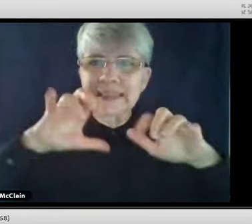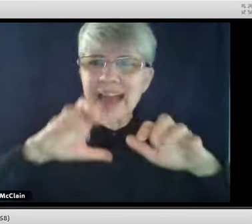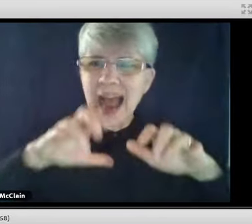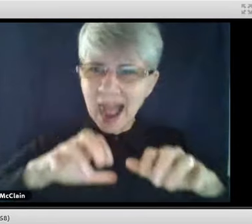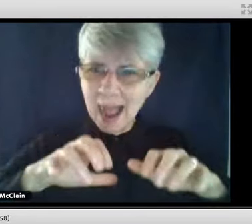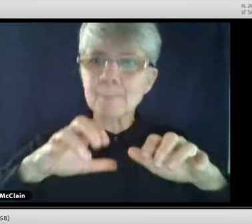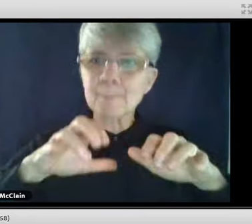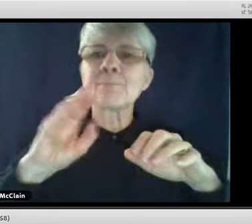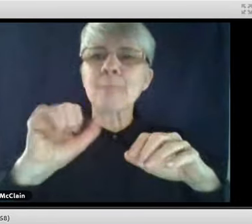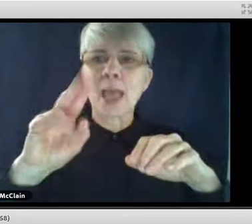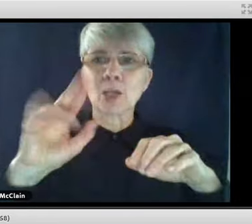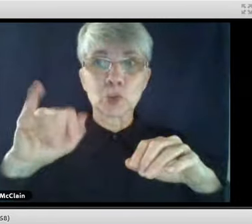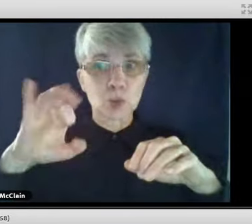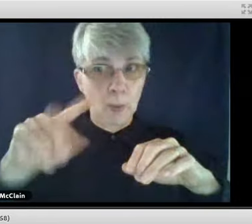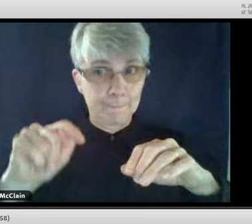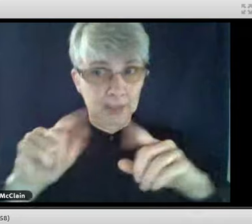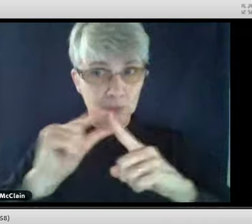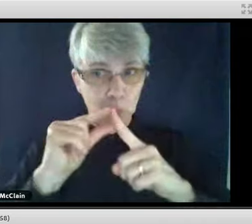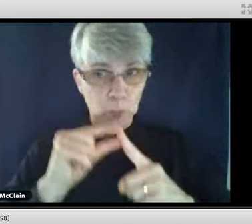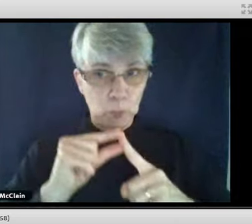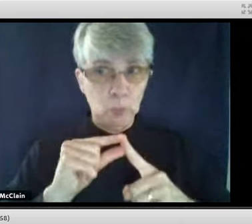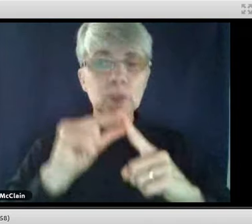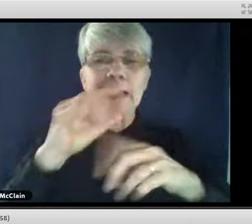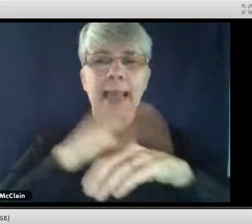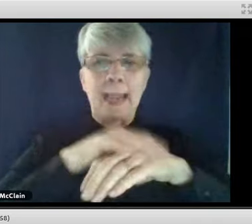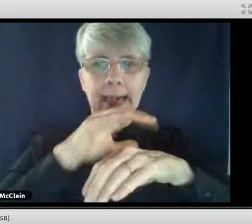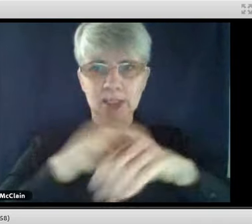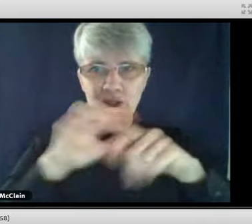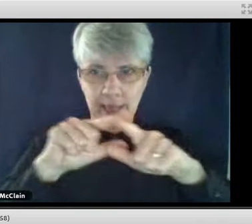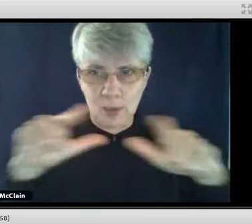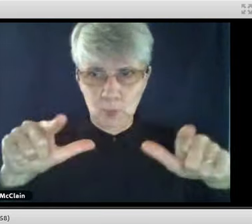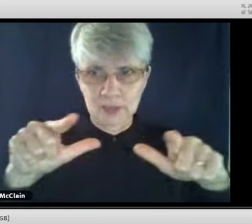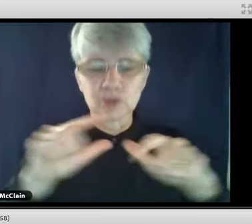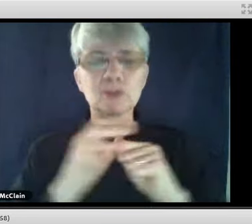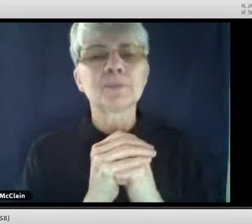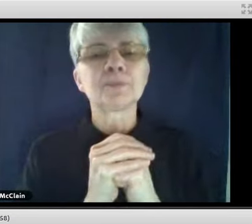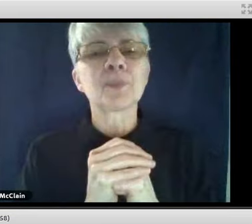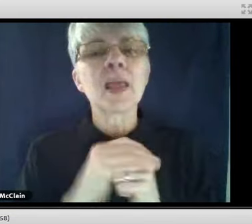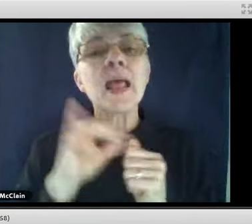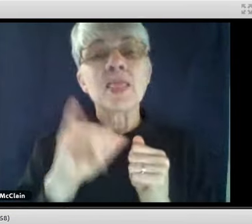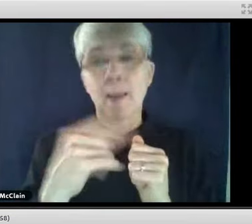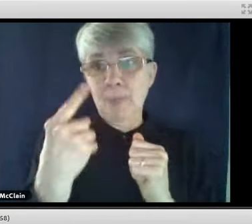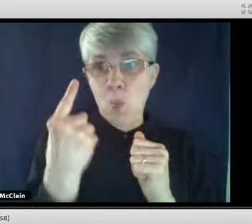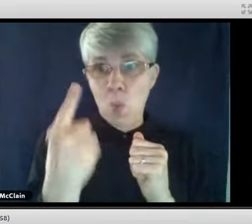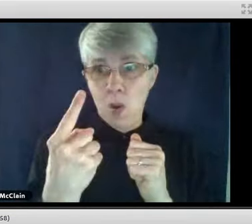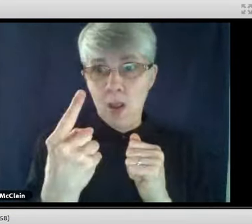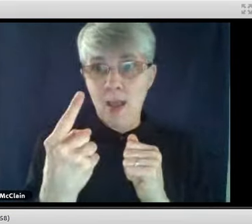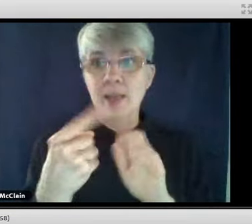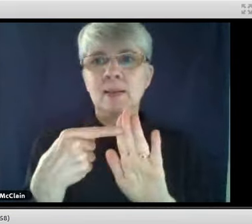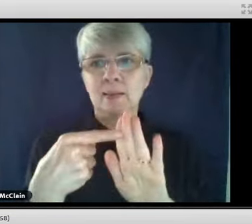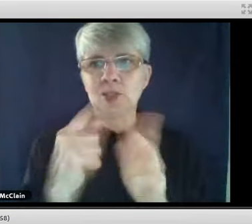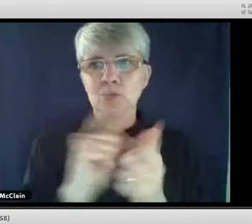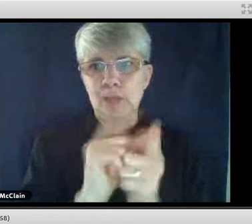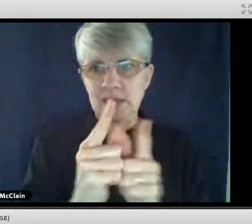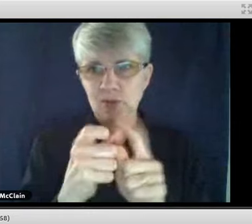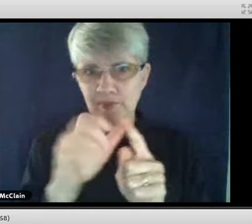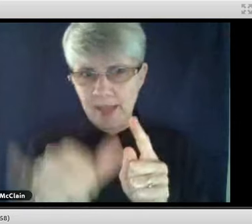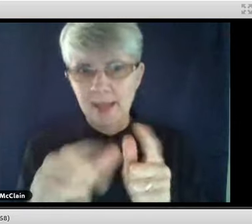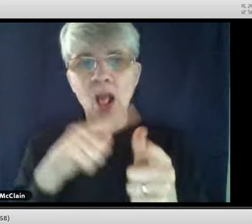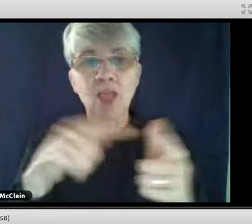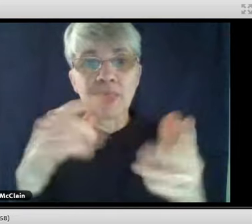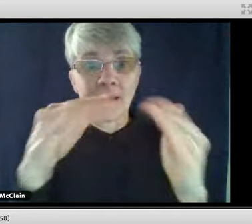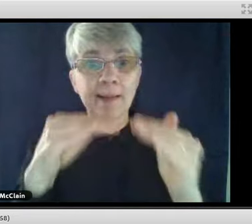a manuscript, right? So an English language manuscript, that would be one manifestation of it. And